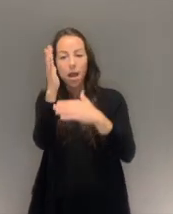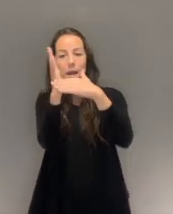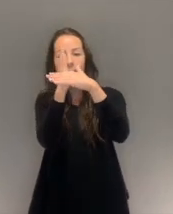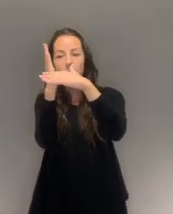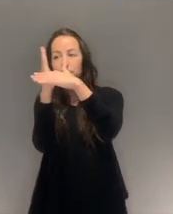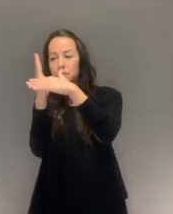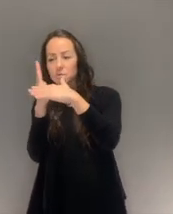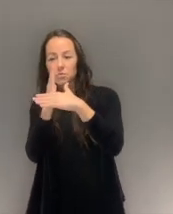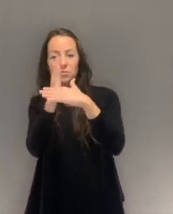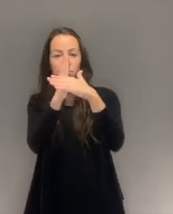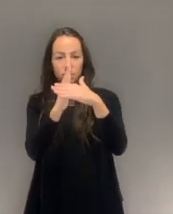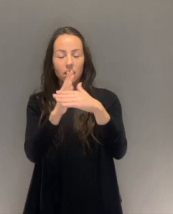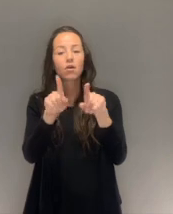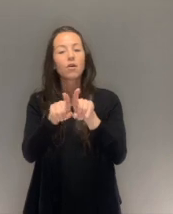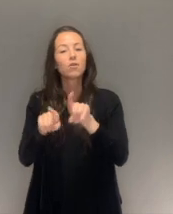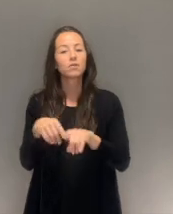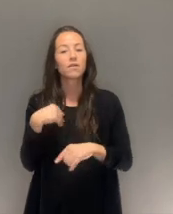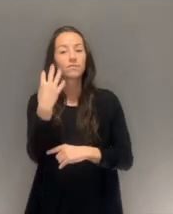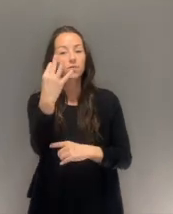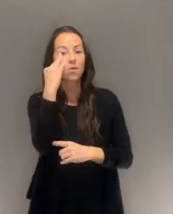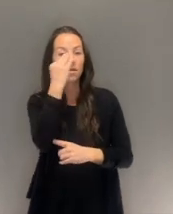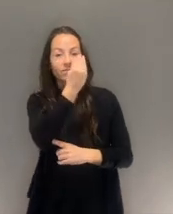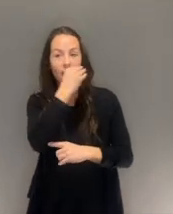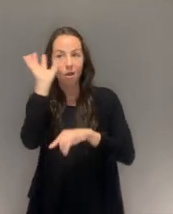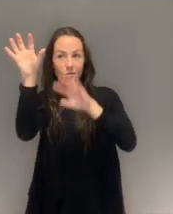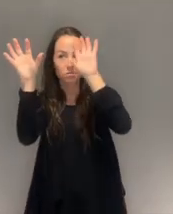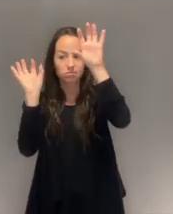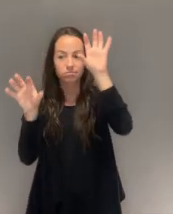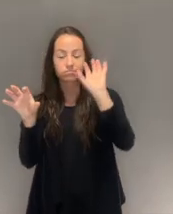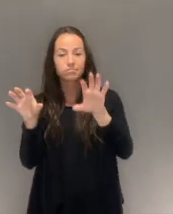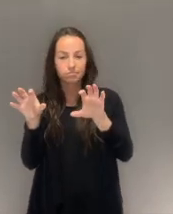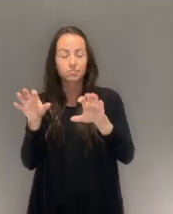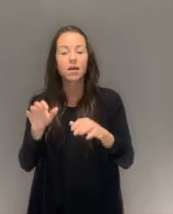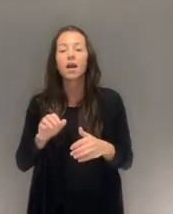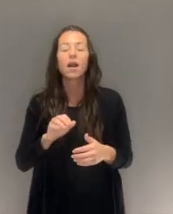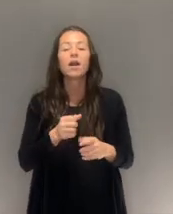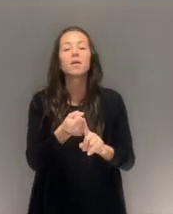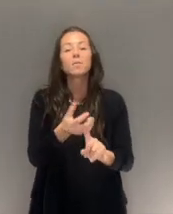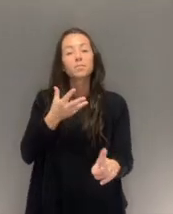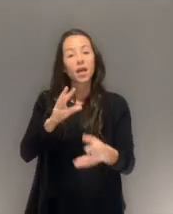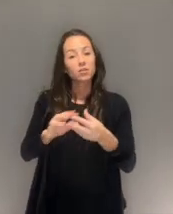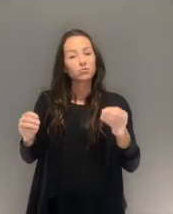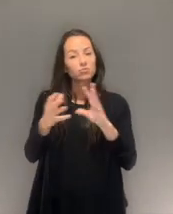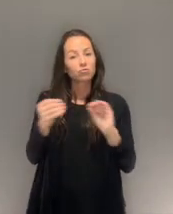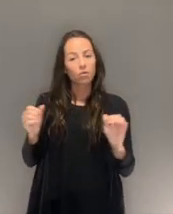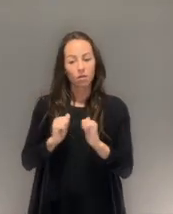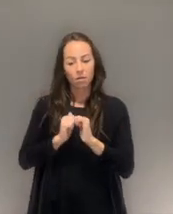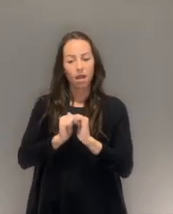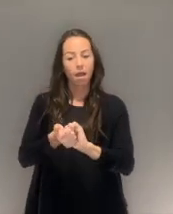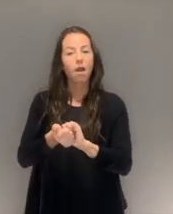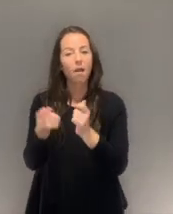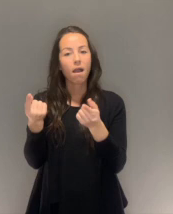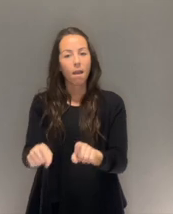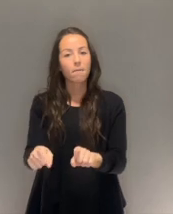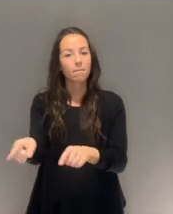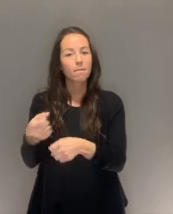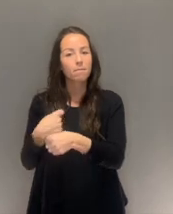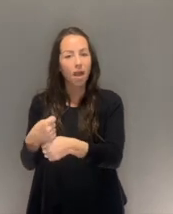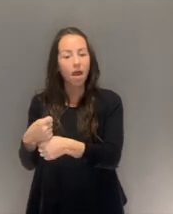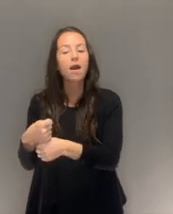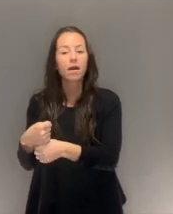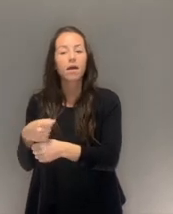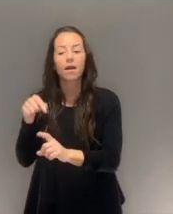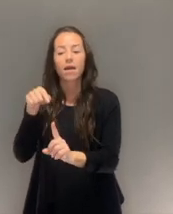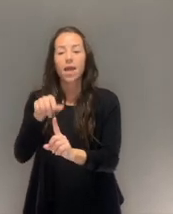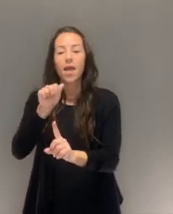between, and also 4 flowers. Now, the story that goes with this piece is that he had a curator who was a good friend of